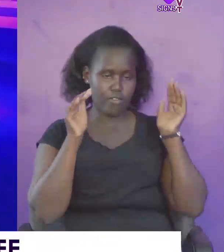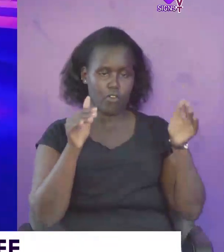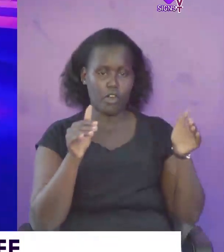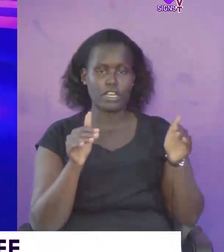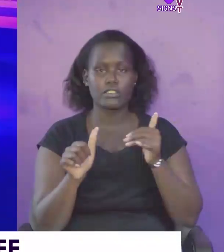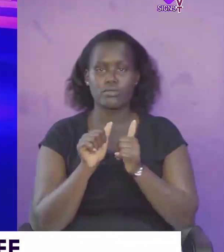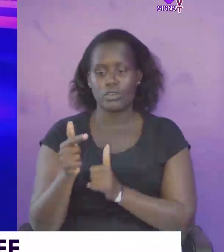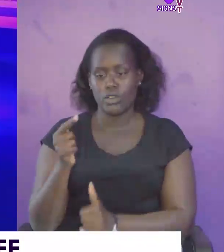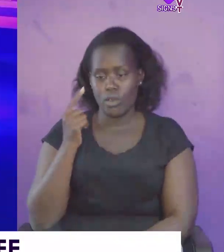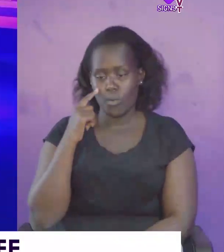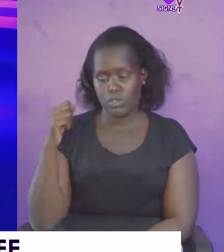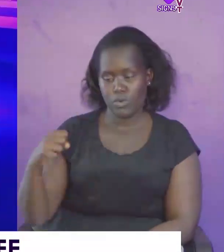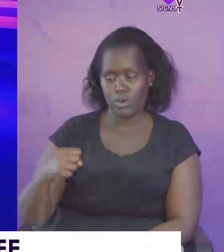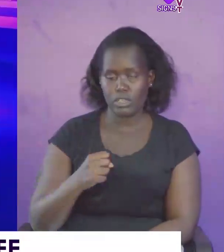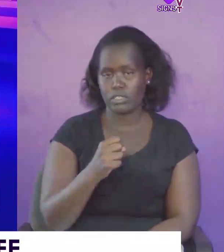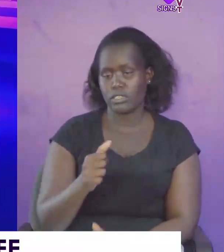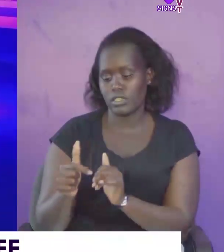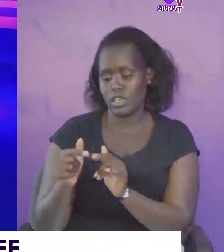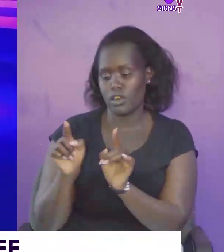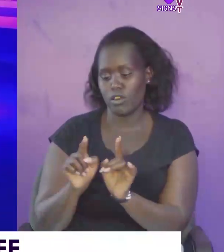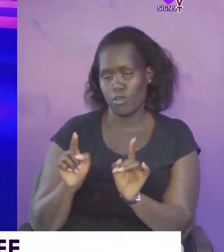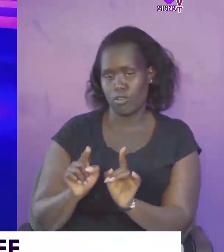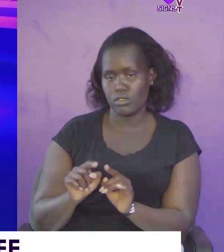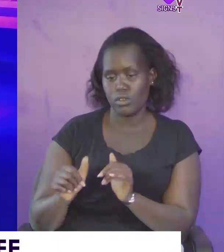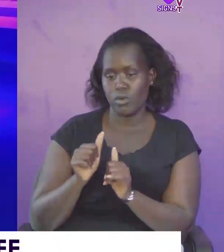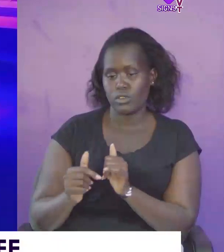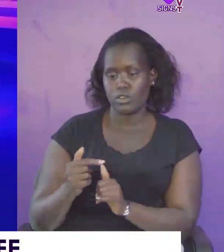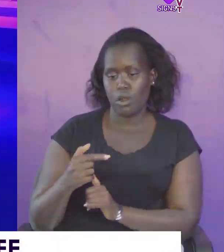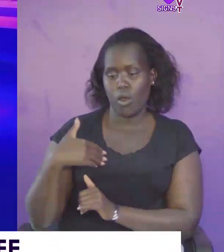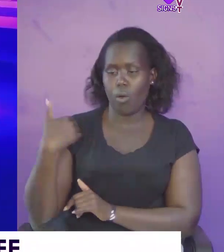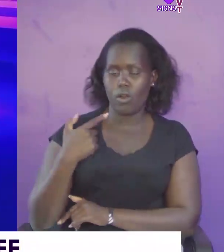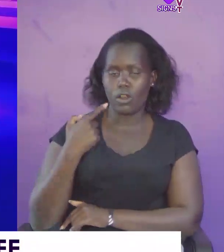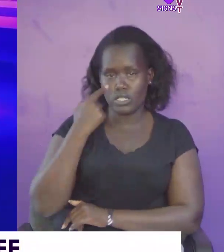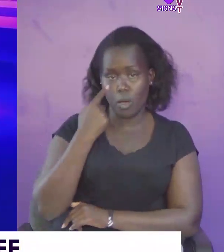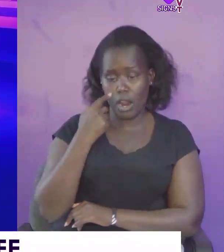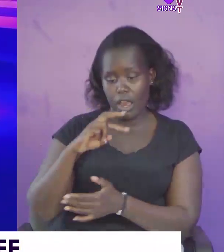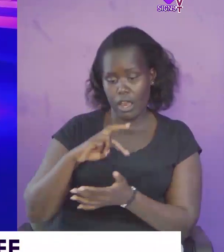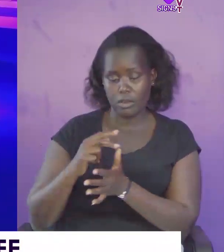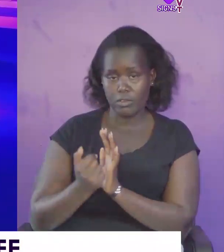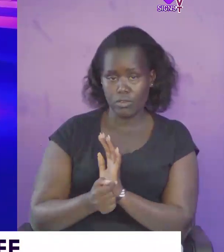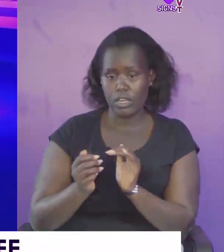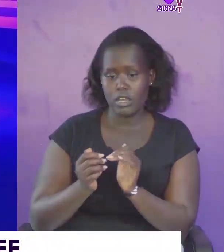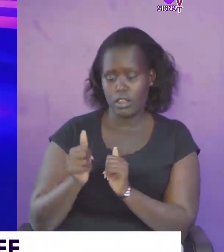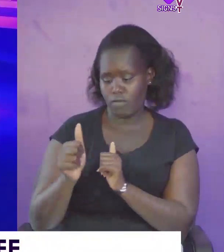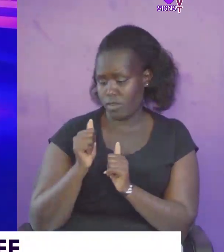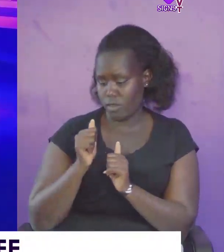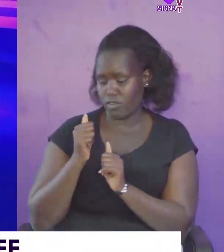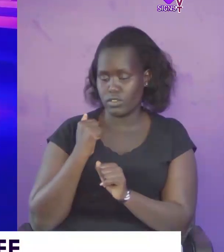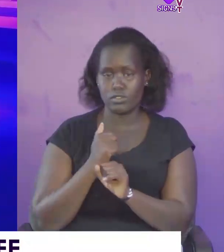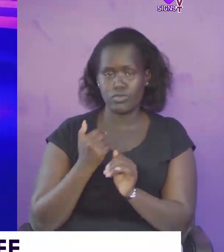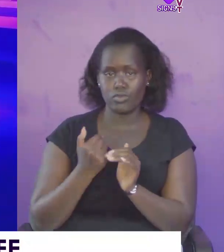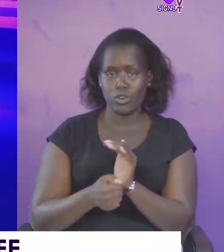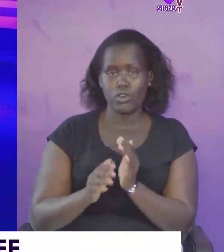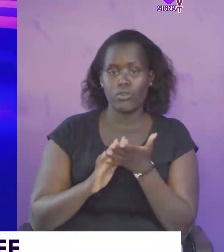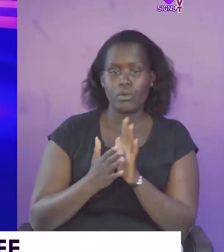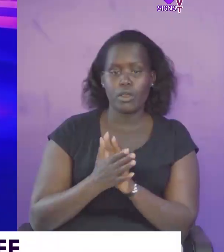saw in the streets, and we have been seeing all through. Yeah. It means persistent. It means that they have refused to Okay. be